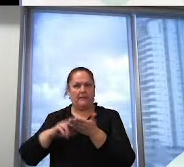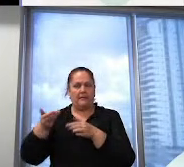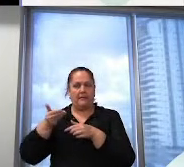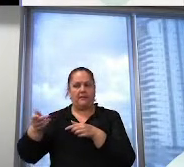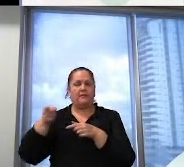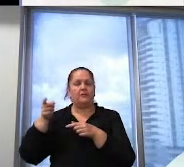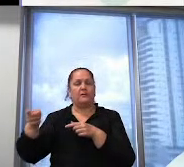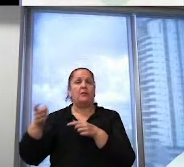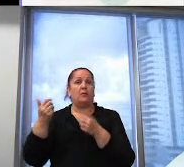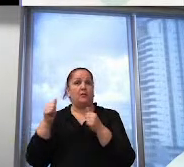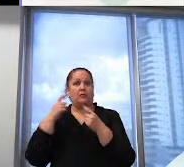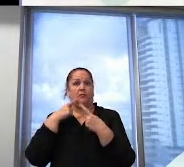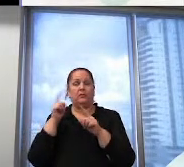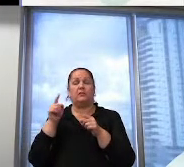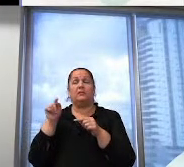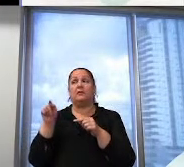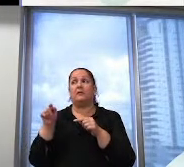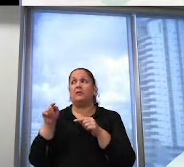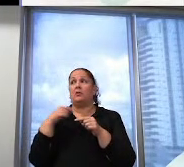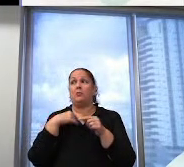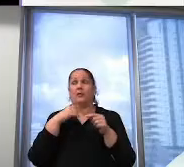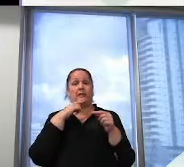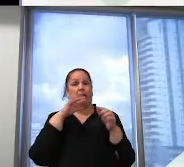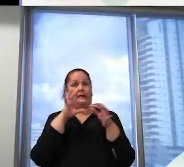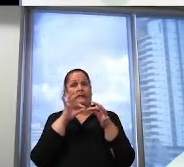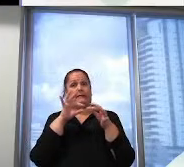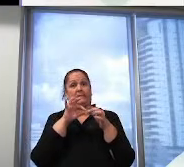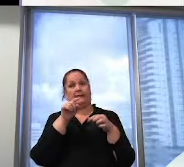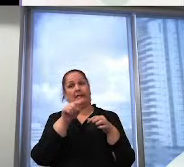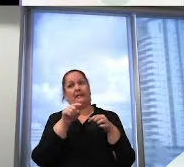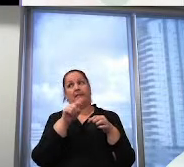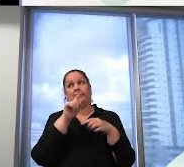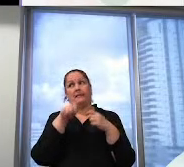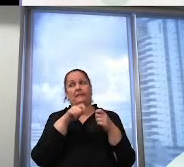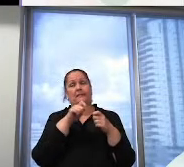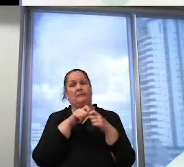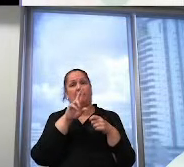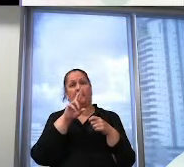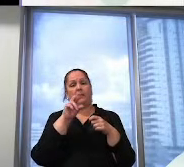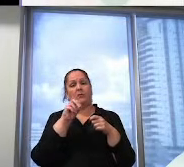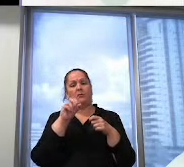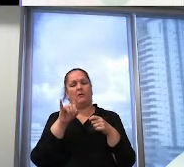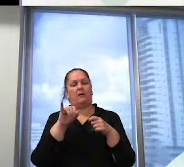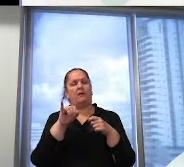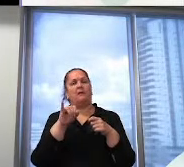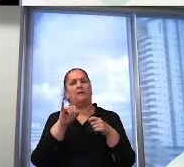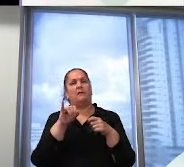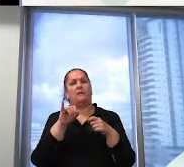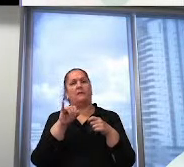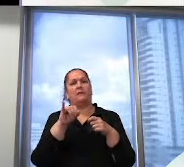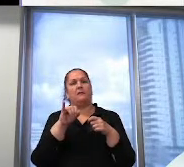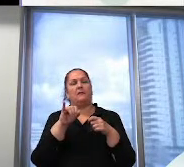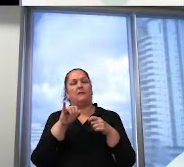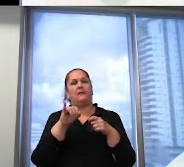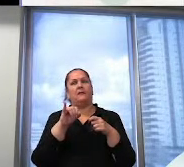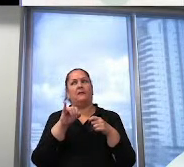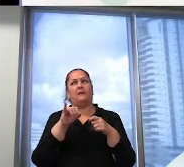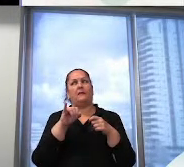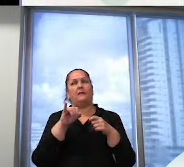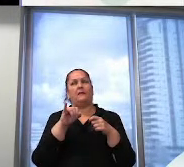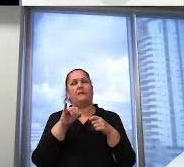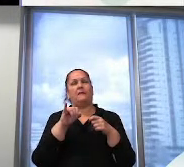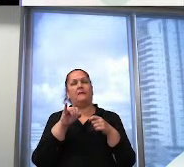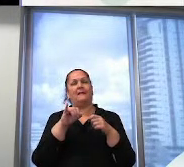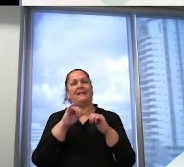vendors, and what we're trying to achieve. And what I spoke about in that specific ROI was